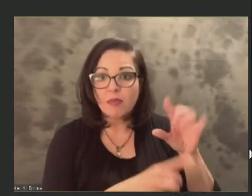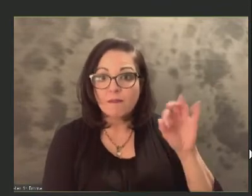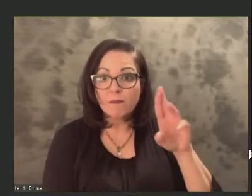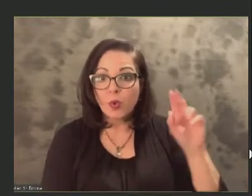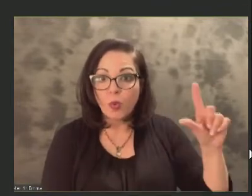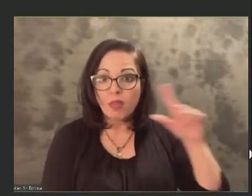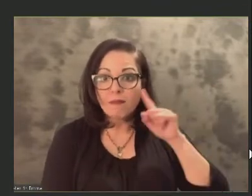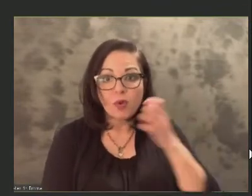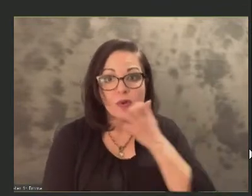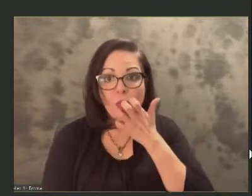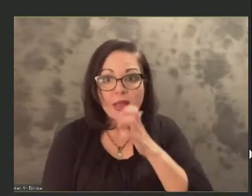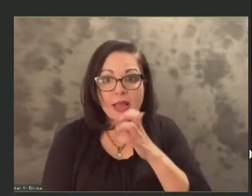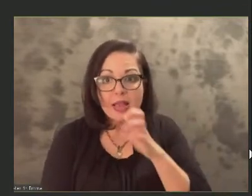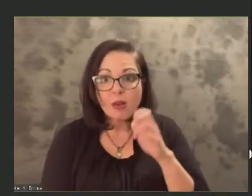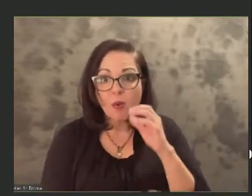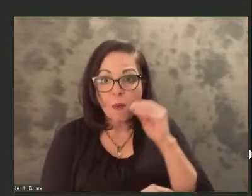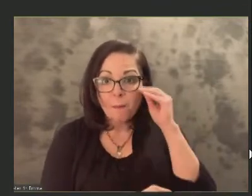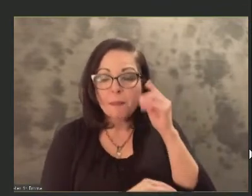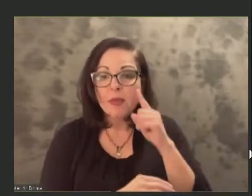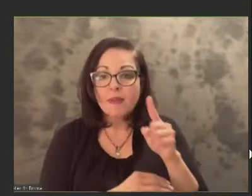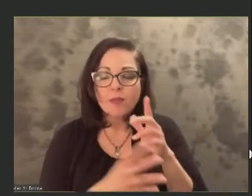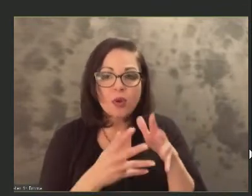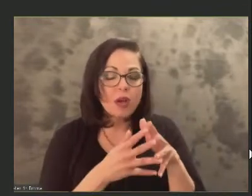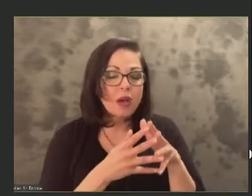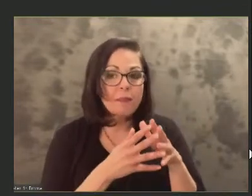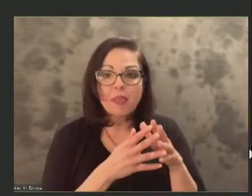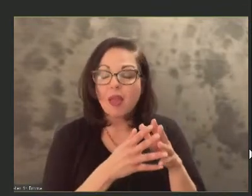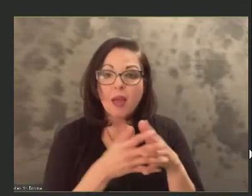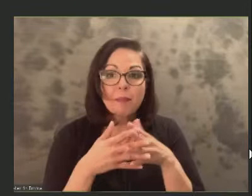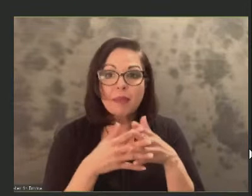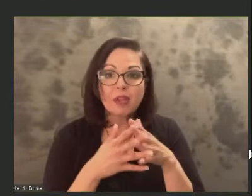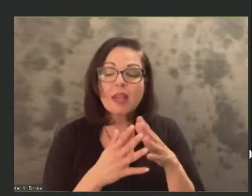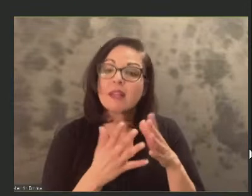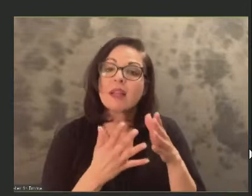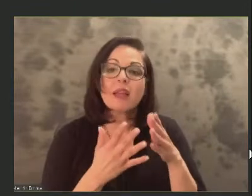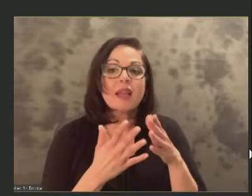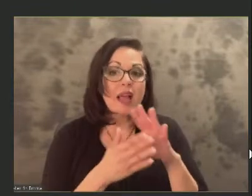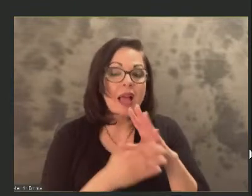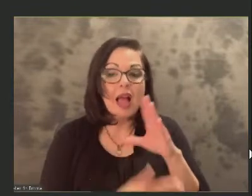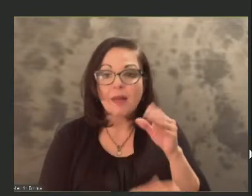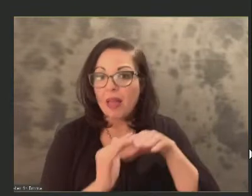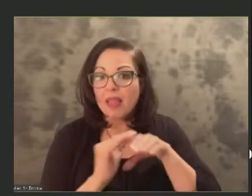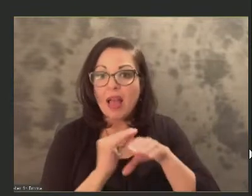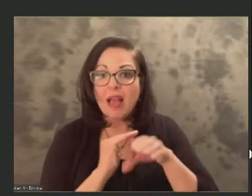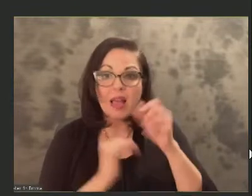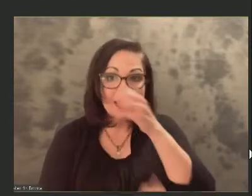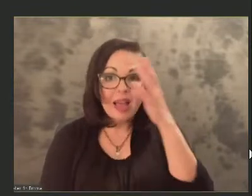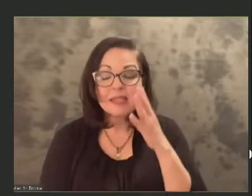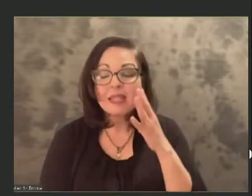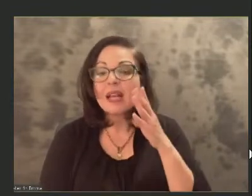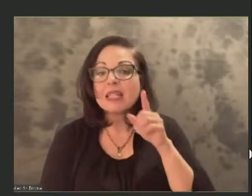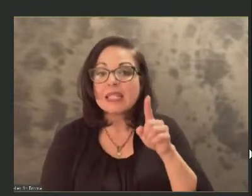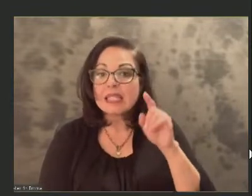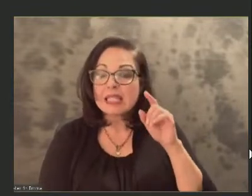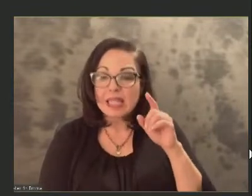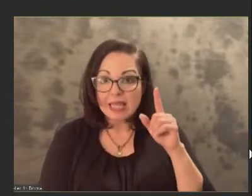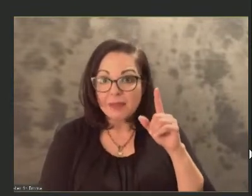approximately 6% of American Indians, Alaska Native households lack access to running water.